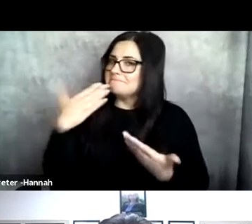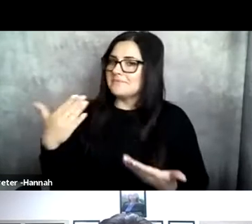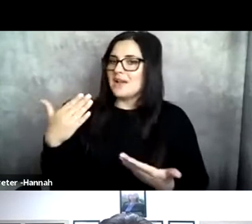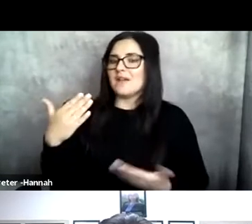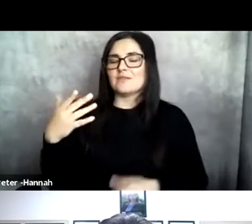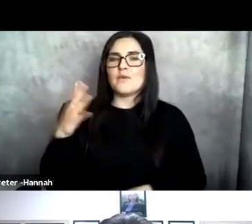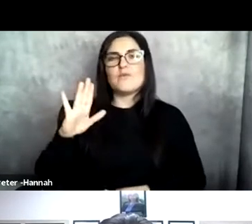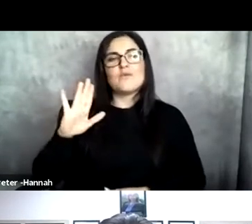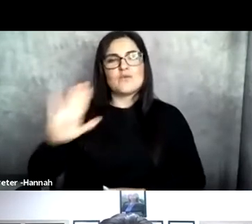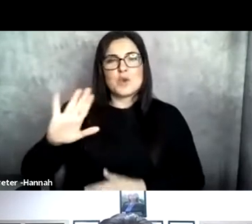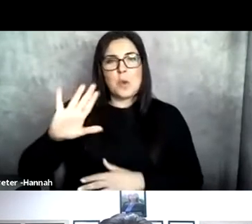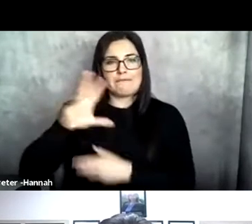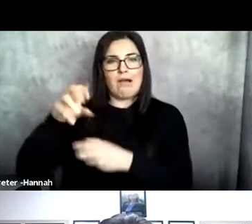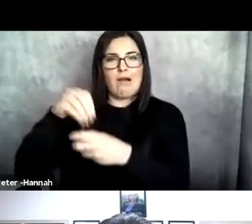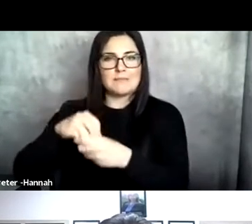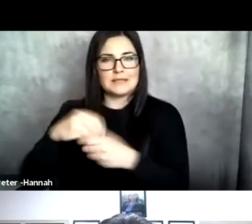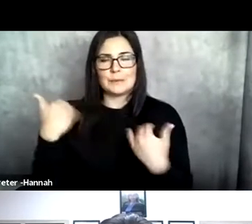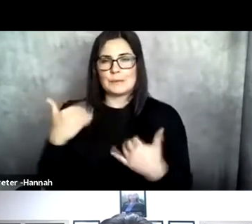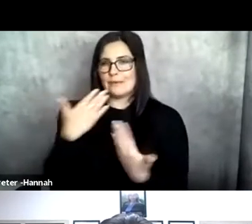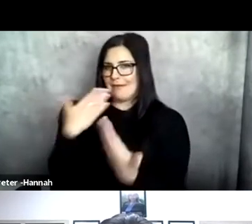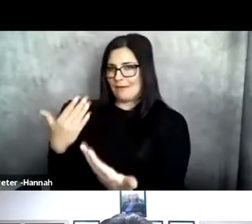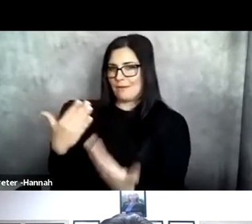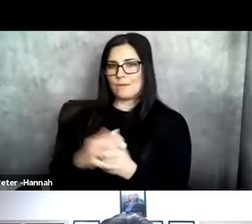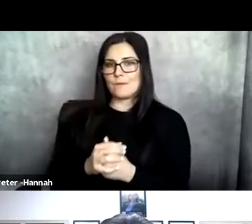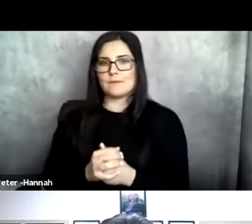played in that too. We are so grateful.